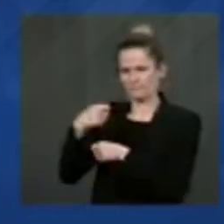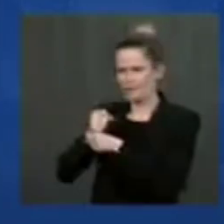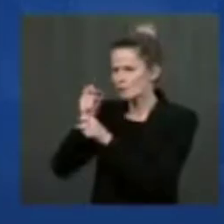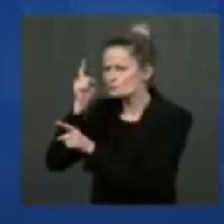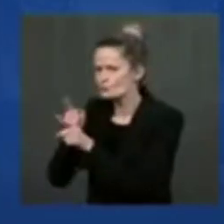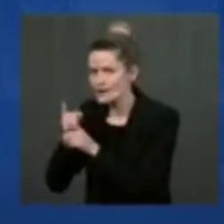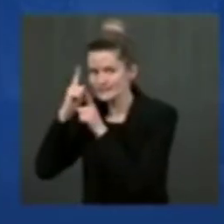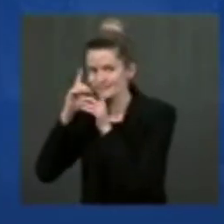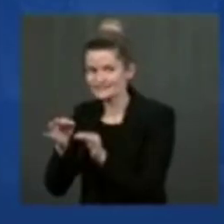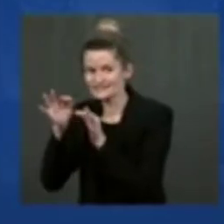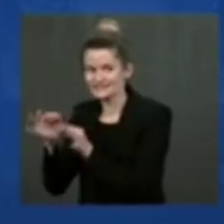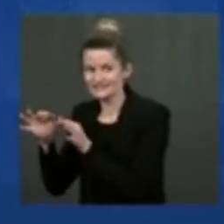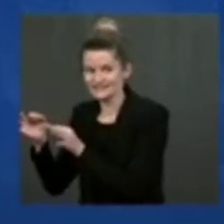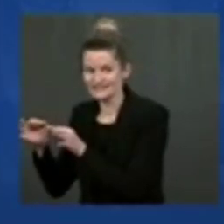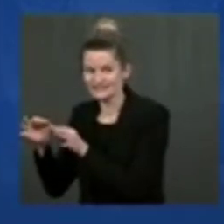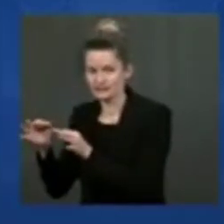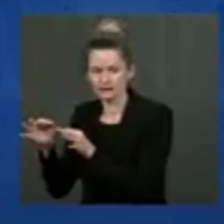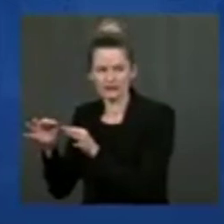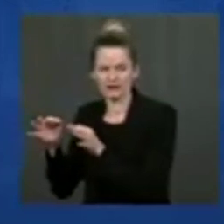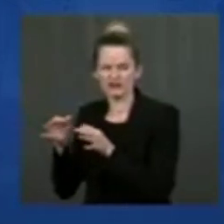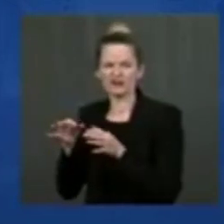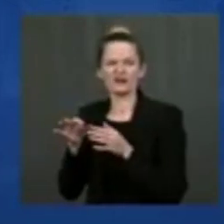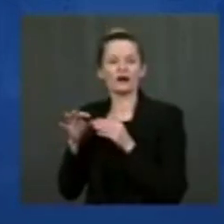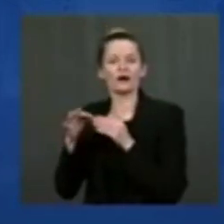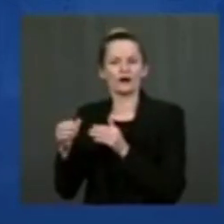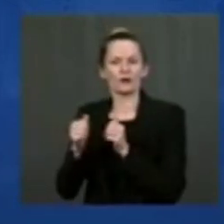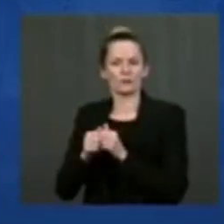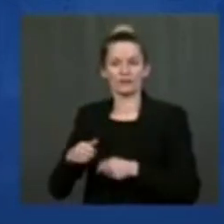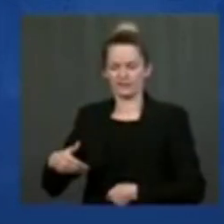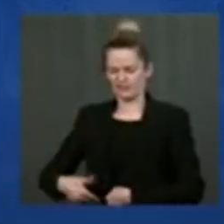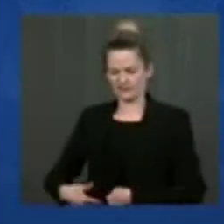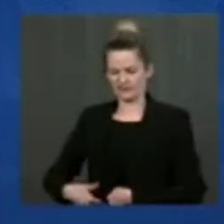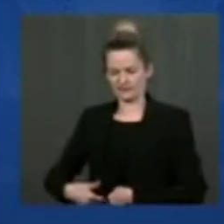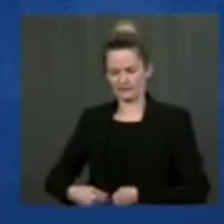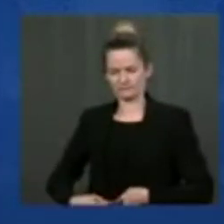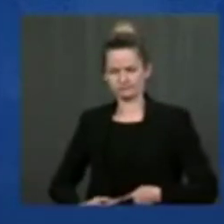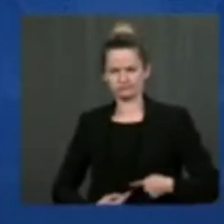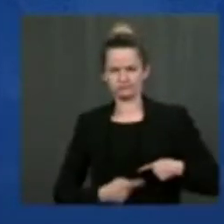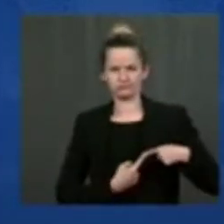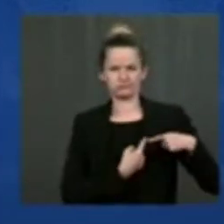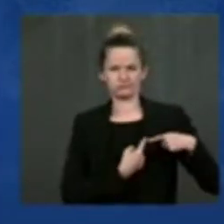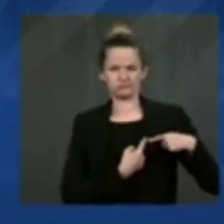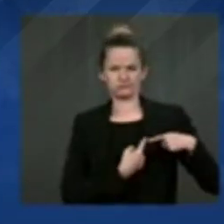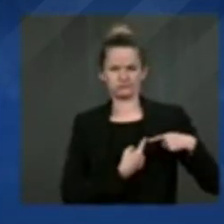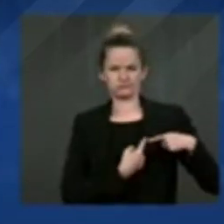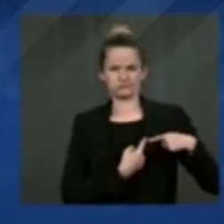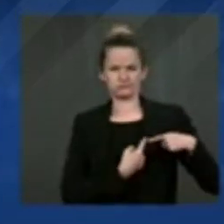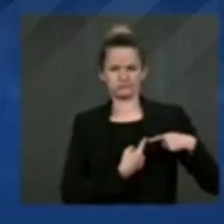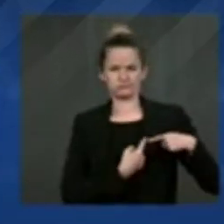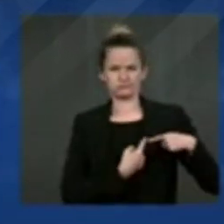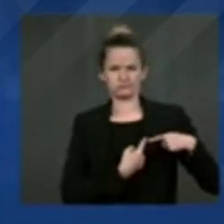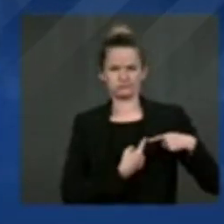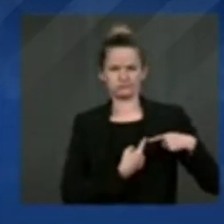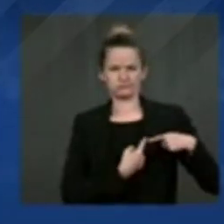It goes to their heart, and then they have the ability to articulate it because